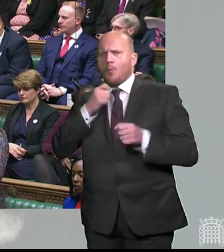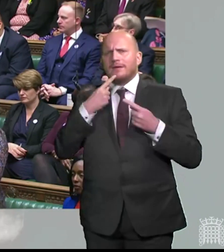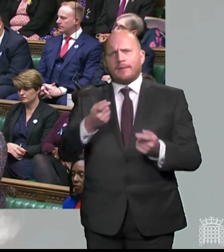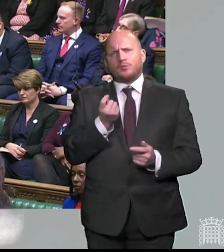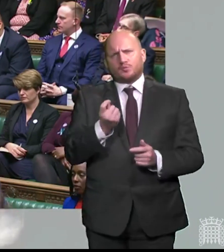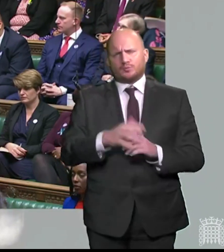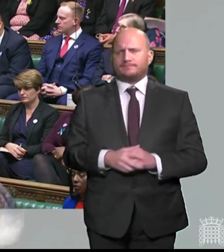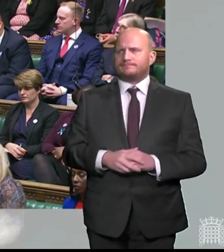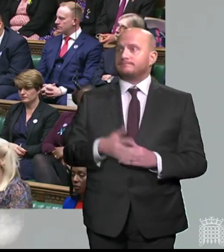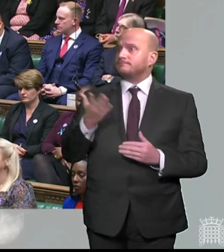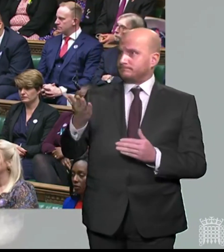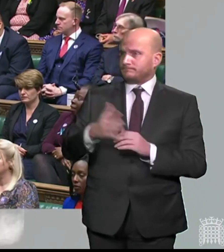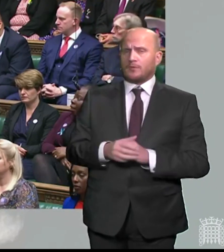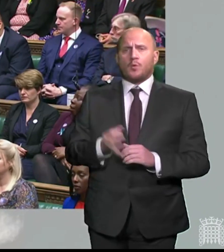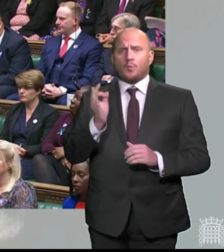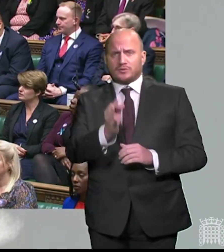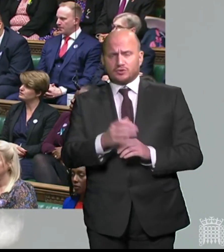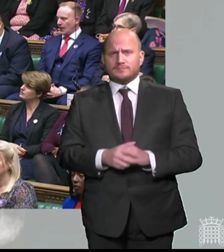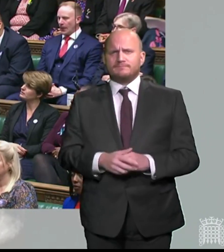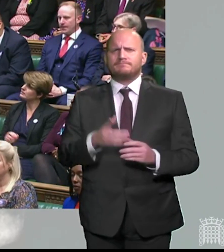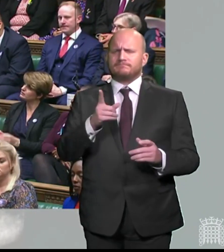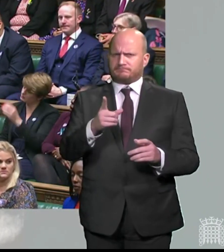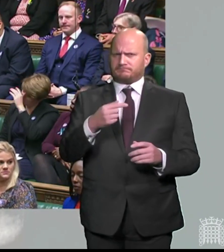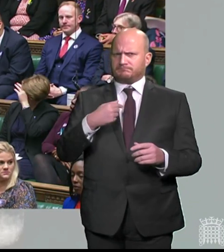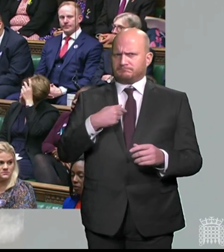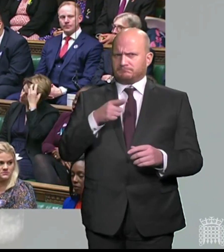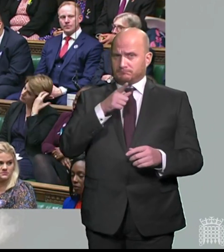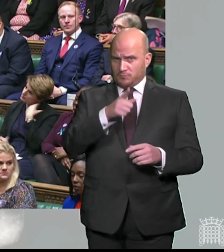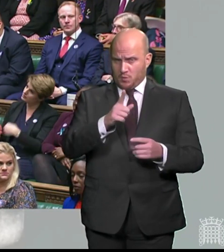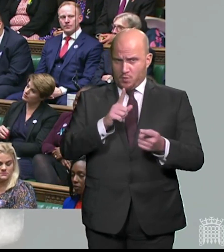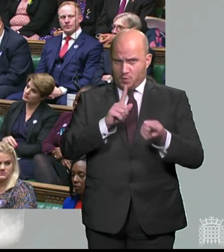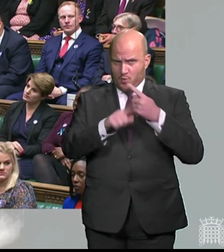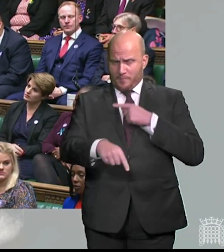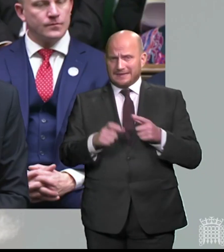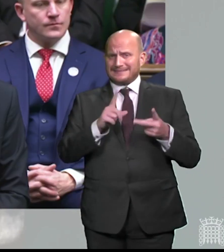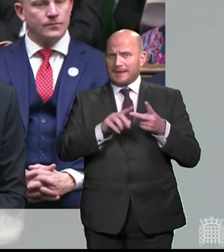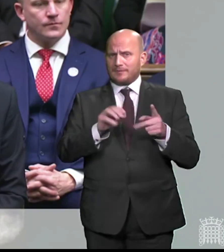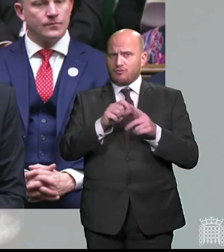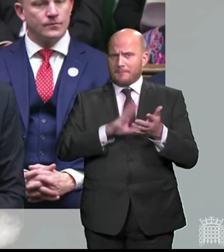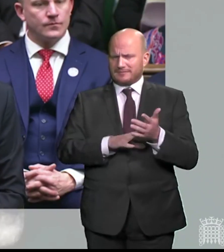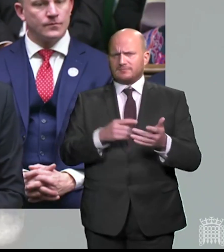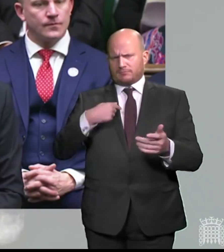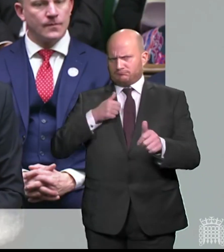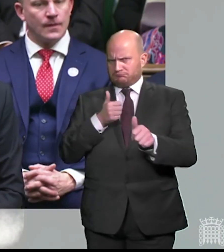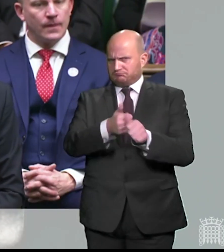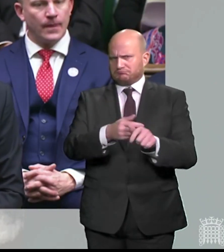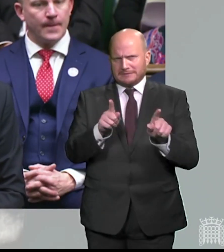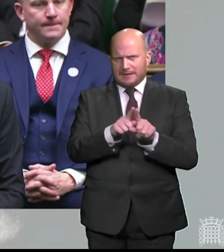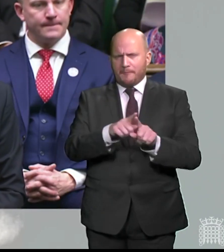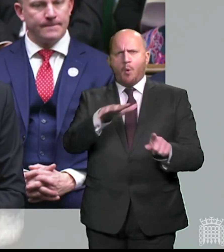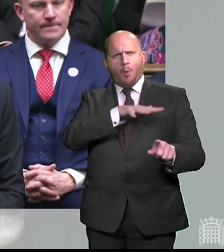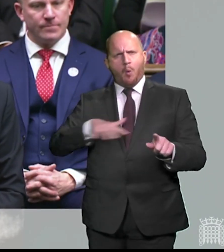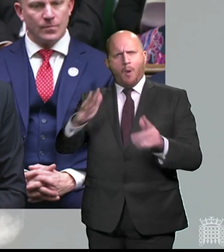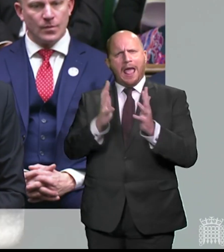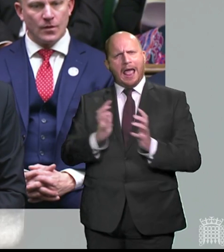Mr. Speaker, could I begin by associating myself with the comments of the Deputy Prime Minister? I'm sure the whole House will want to reaffirm